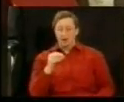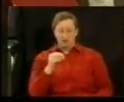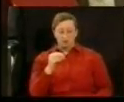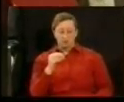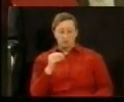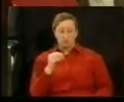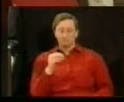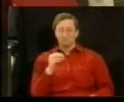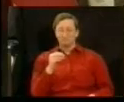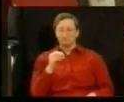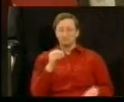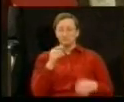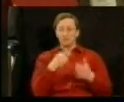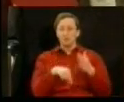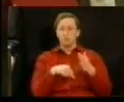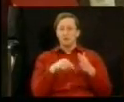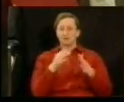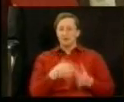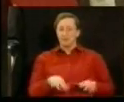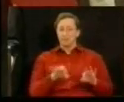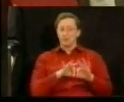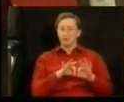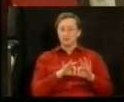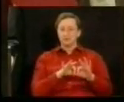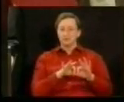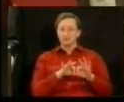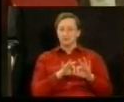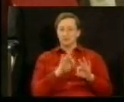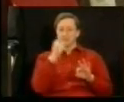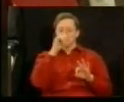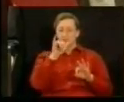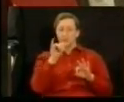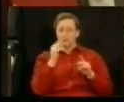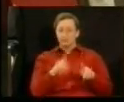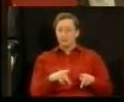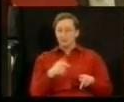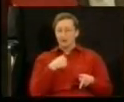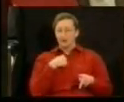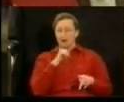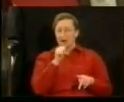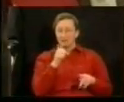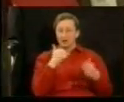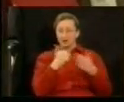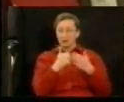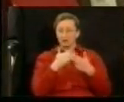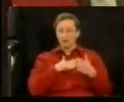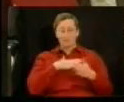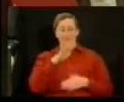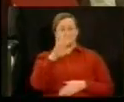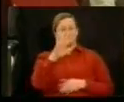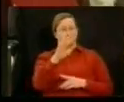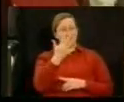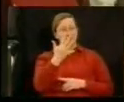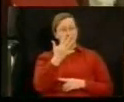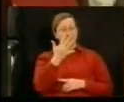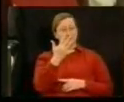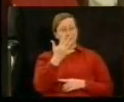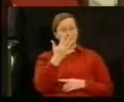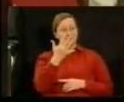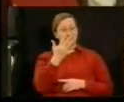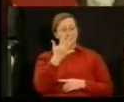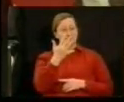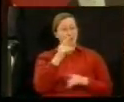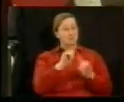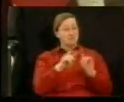people is to the people of this community. I'm not getting close to my 5 minutes, but I'm getting close to sitting